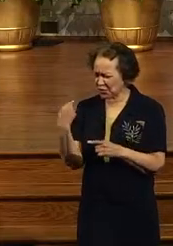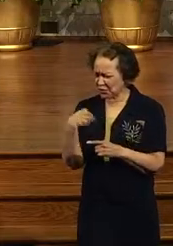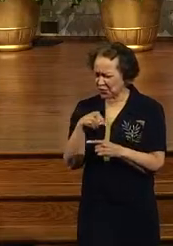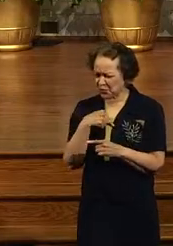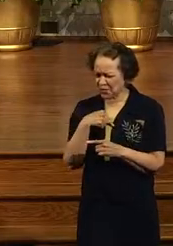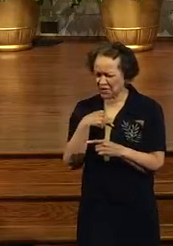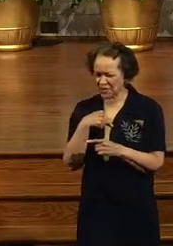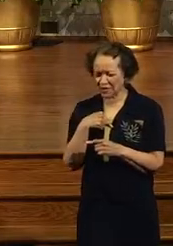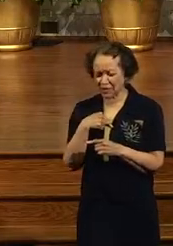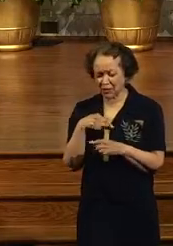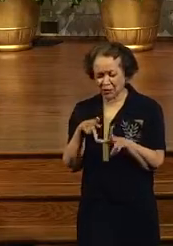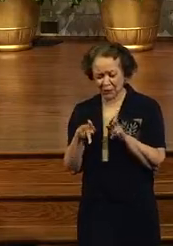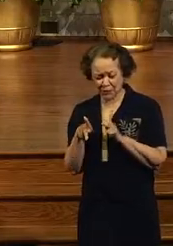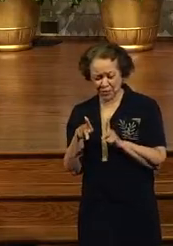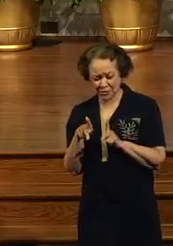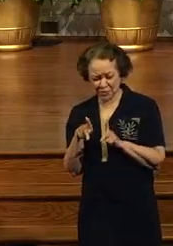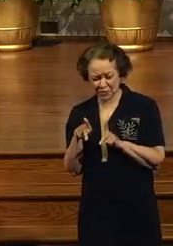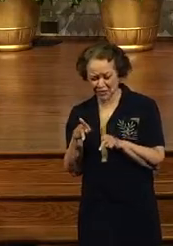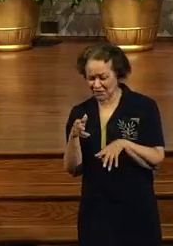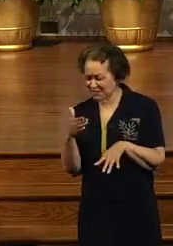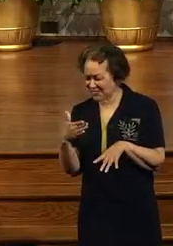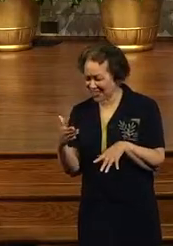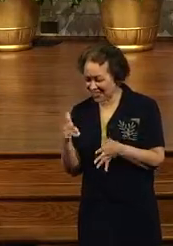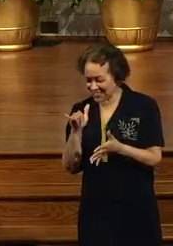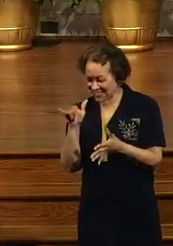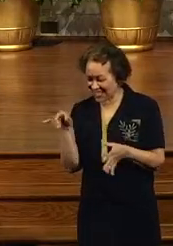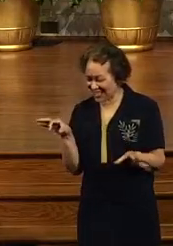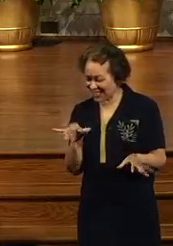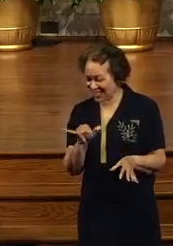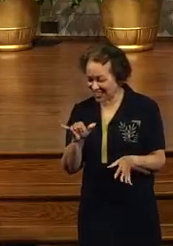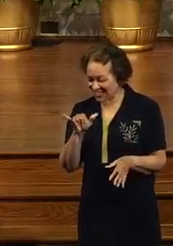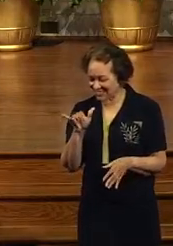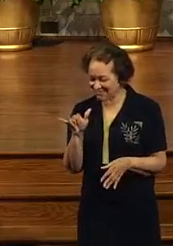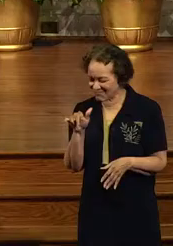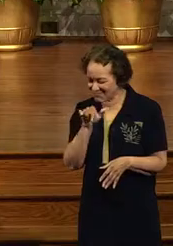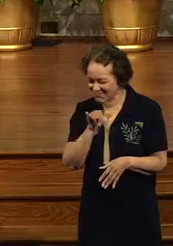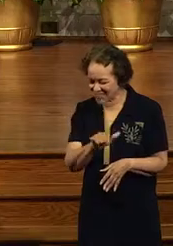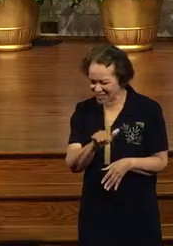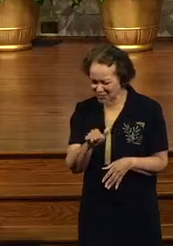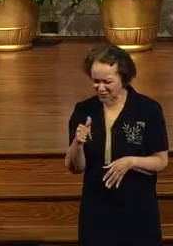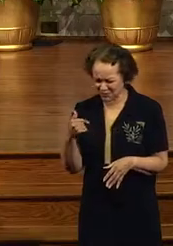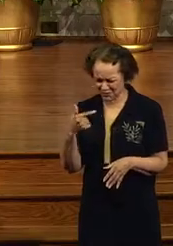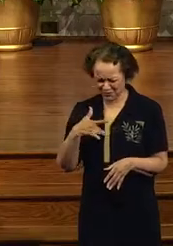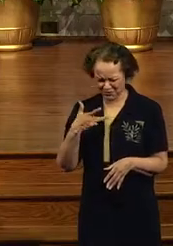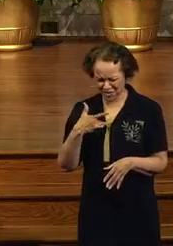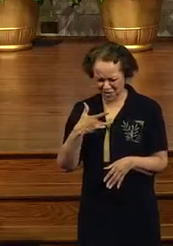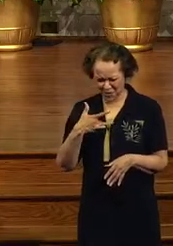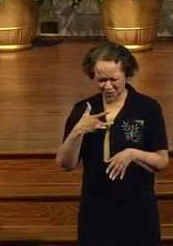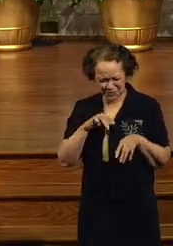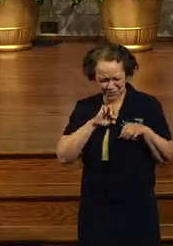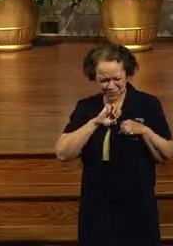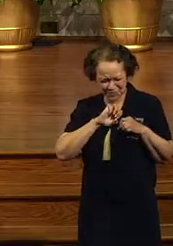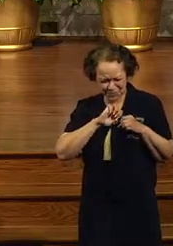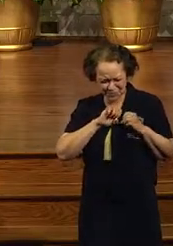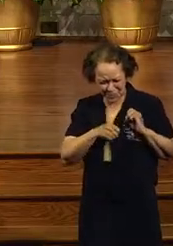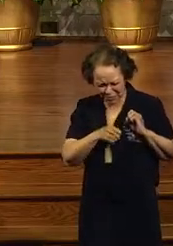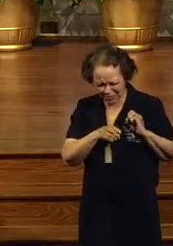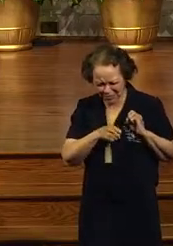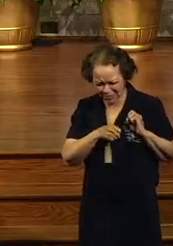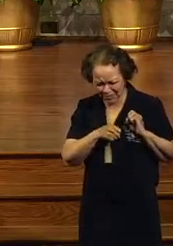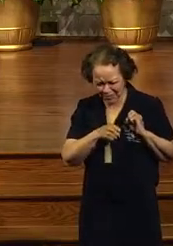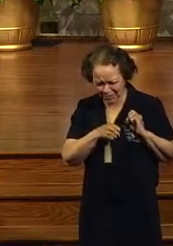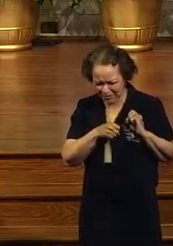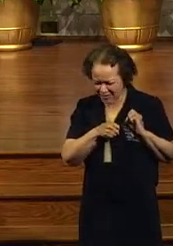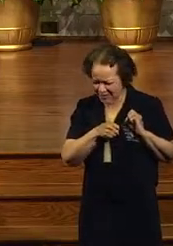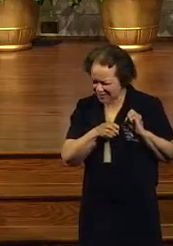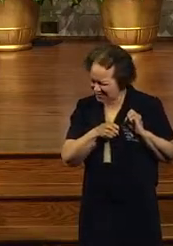victims of such horrible acts, we feel somewhat broken, and there seems to be something that